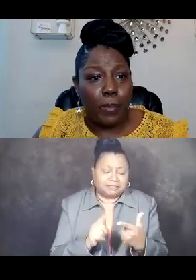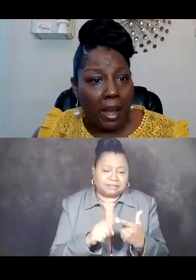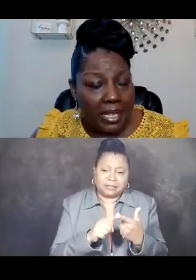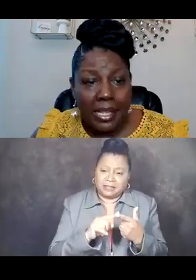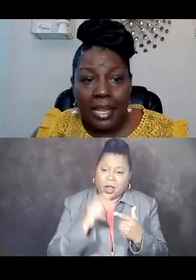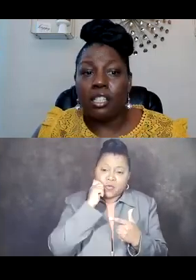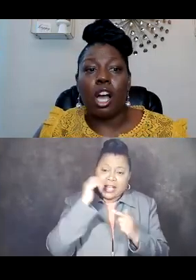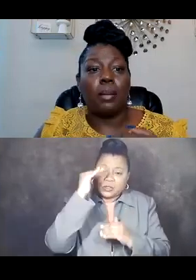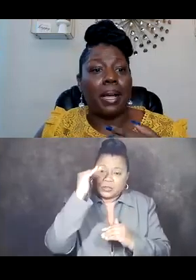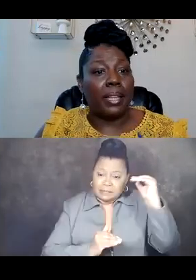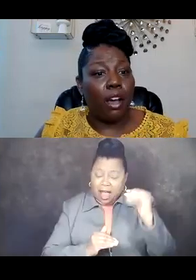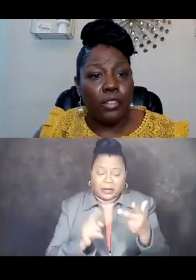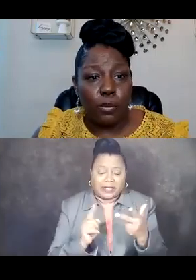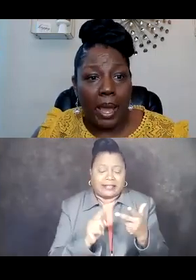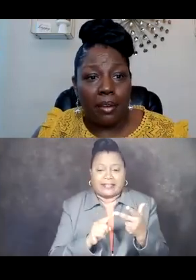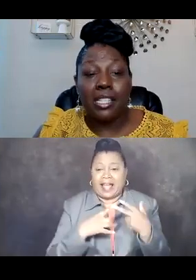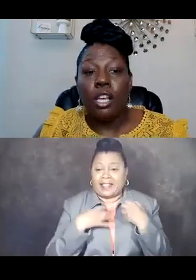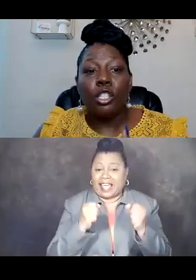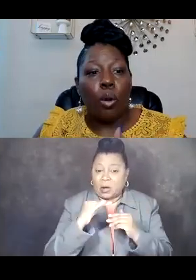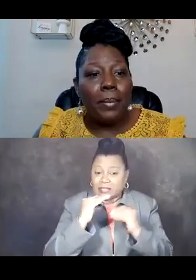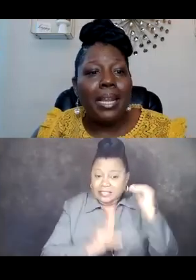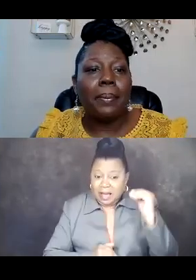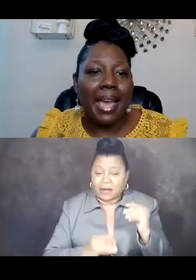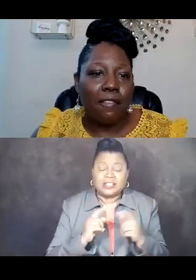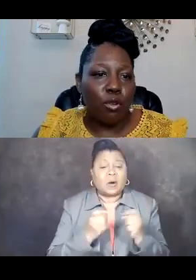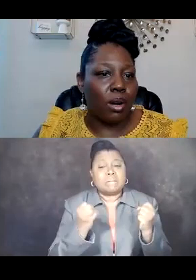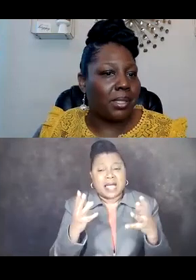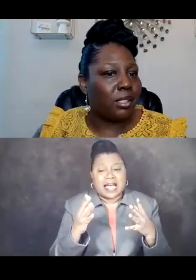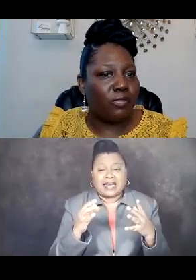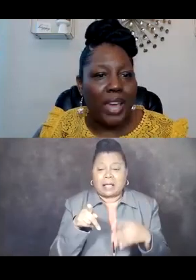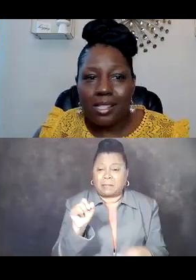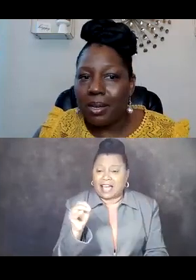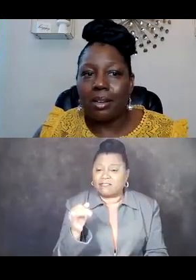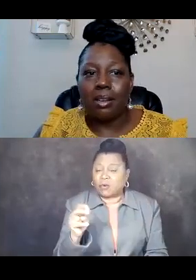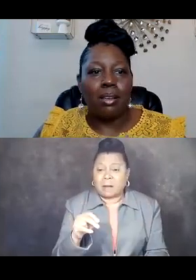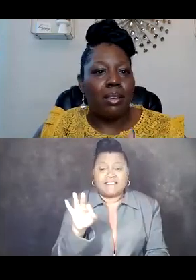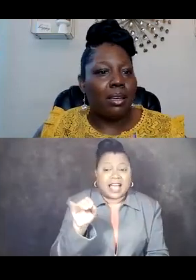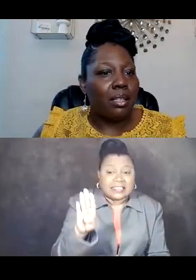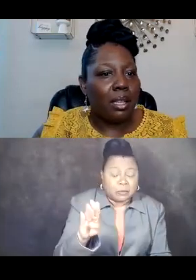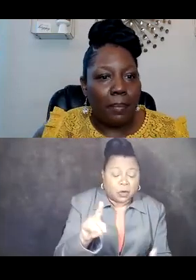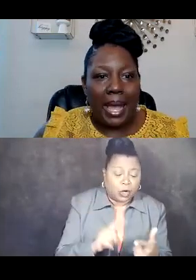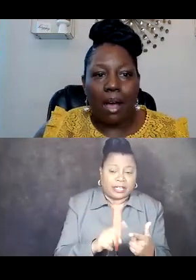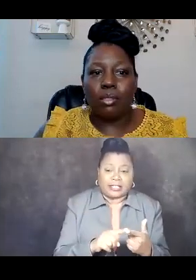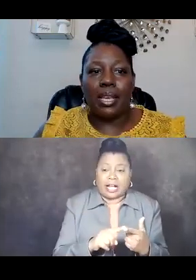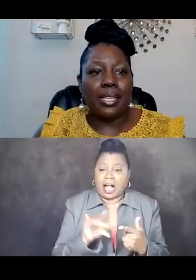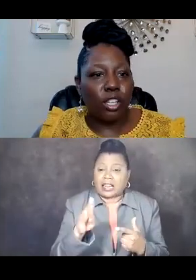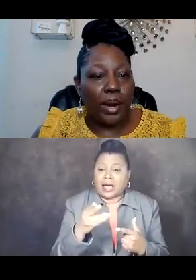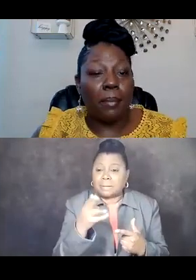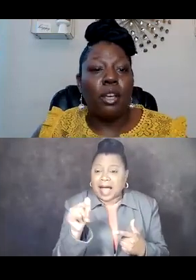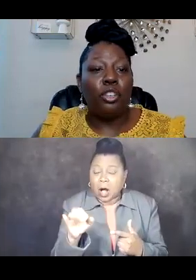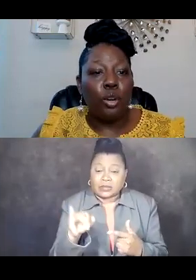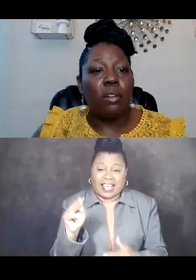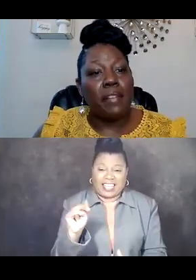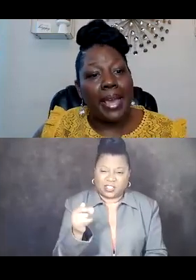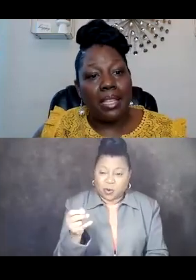racial disparities. They're talking about the health disparities. So many platforms, Facebook, Clubhouse,